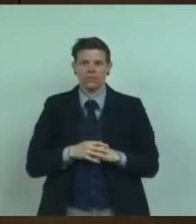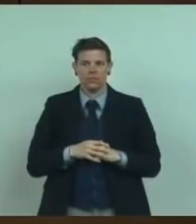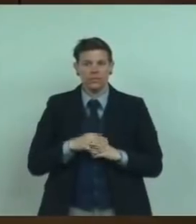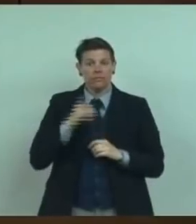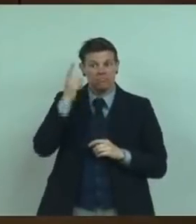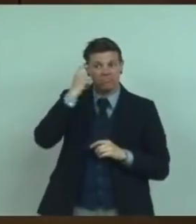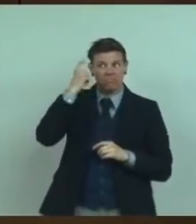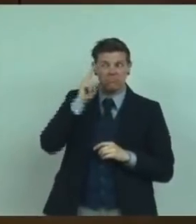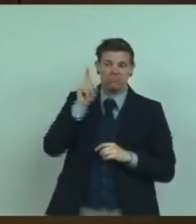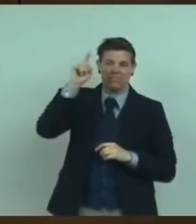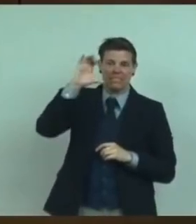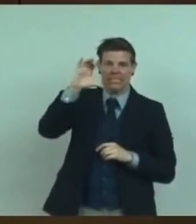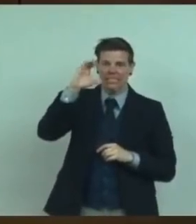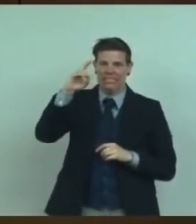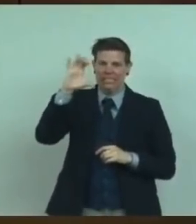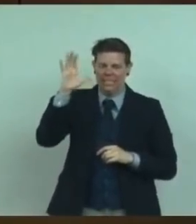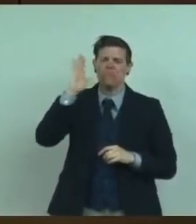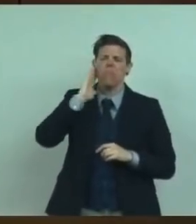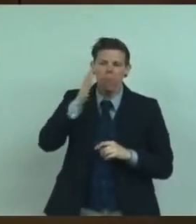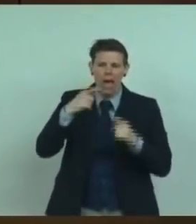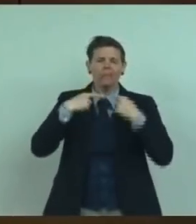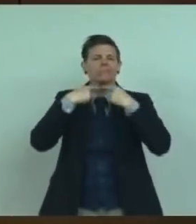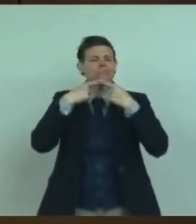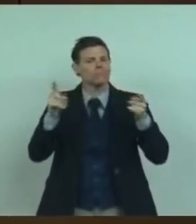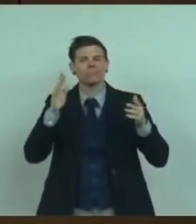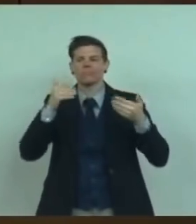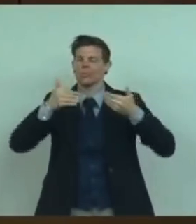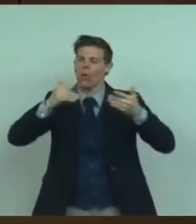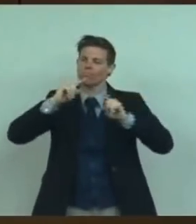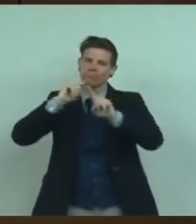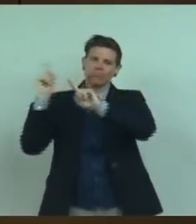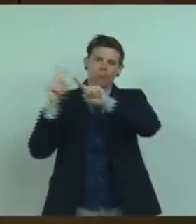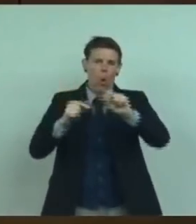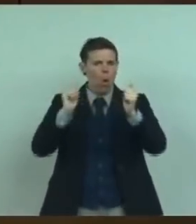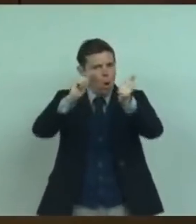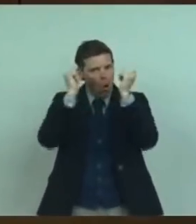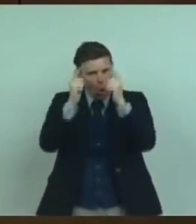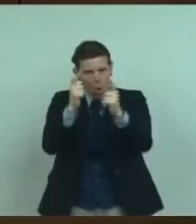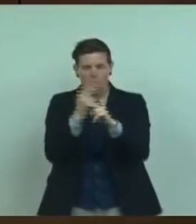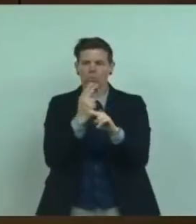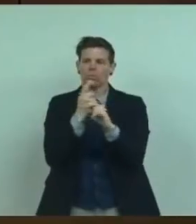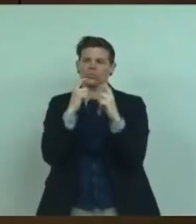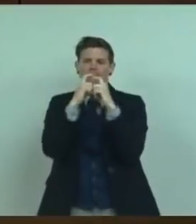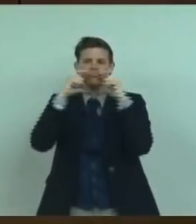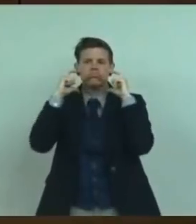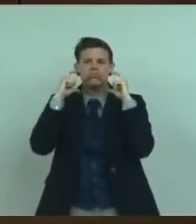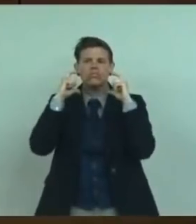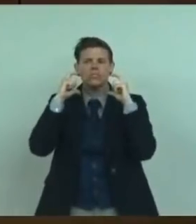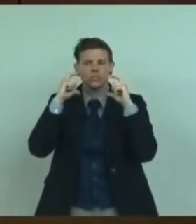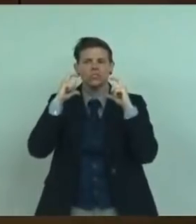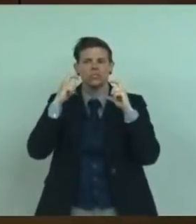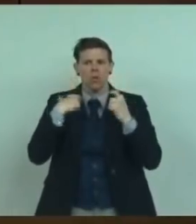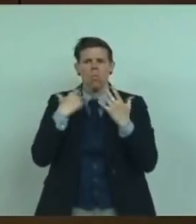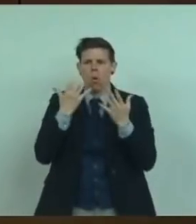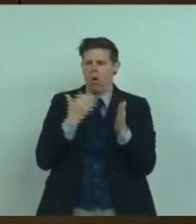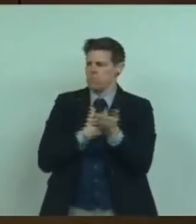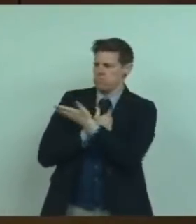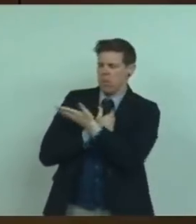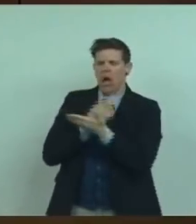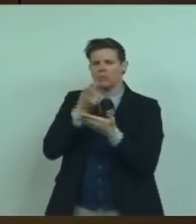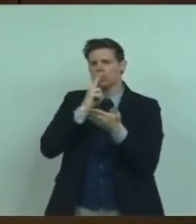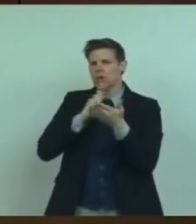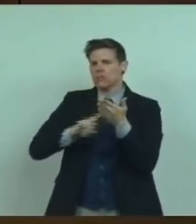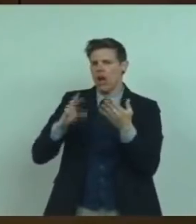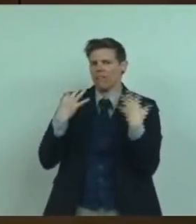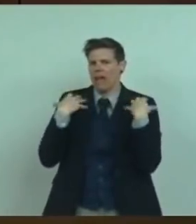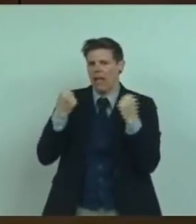mitigation strategies we should undertake. I want the Secretary of Health to talk a little bit about that, because we're going to do evidence-based messaging